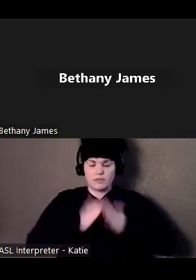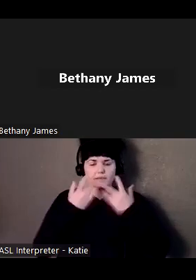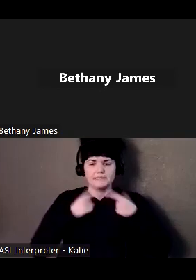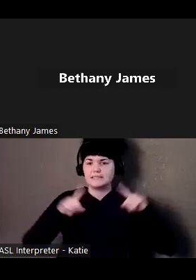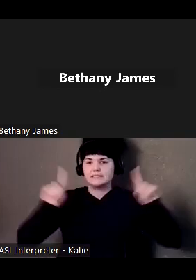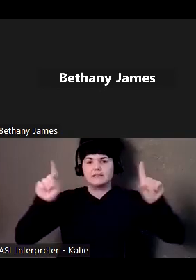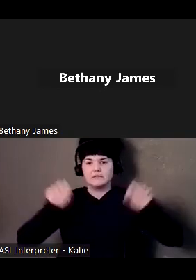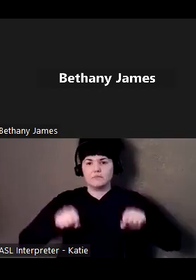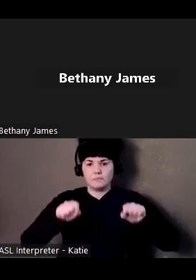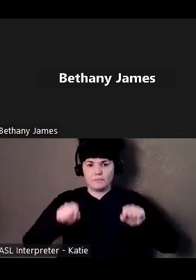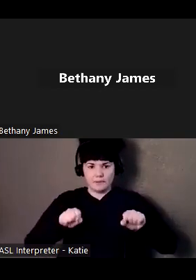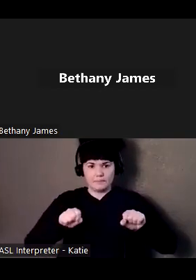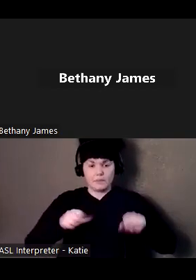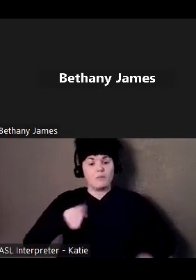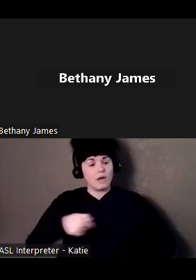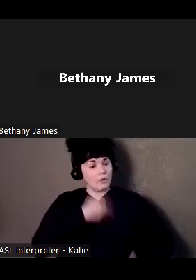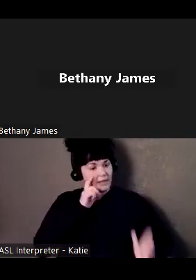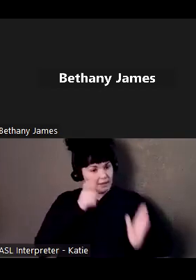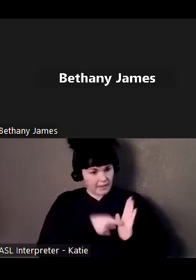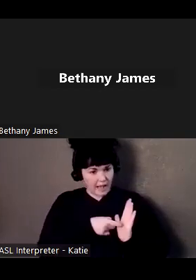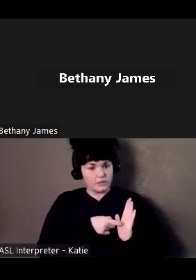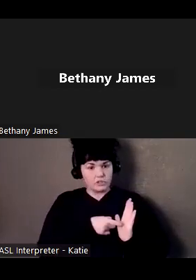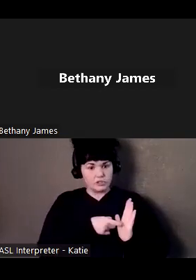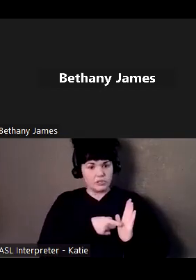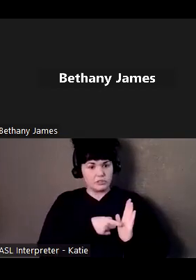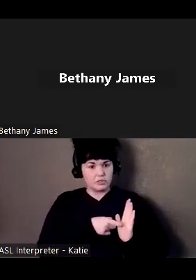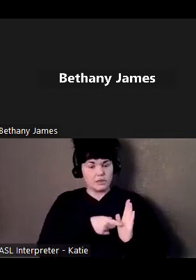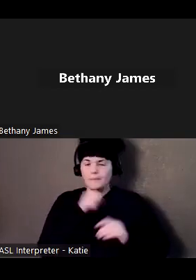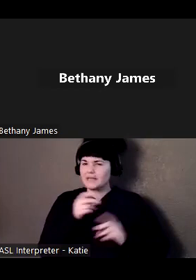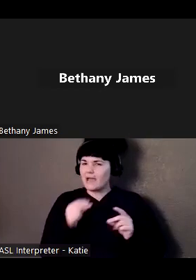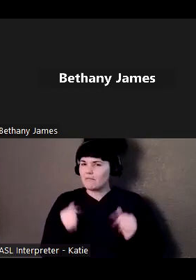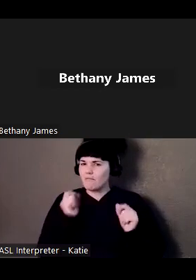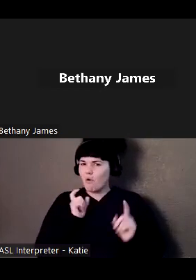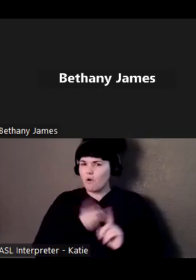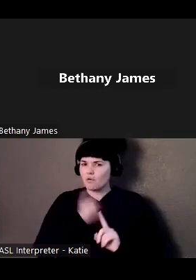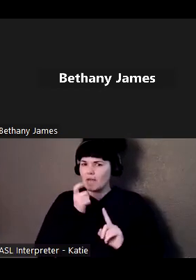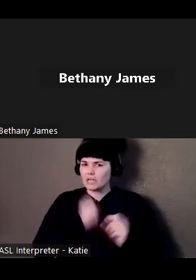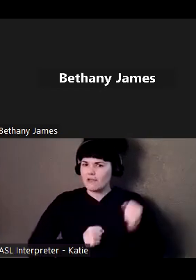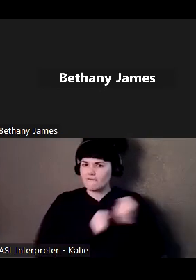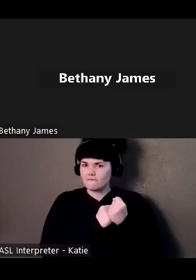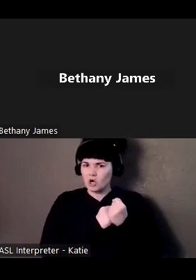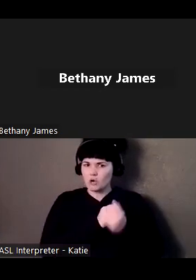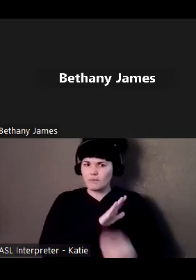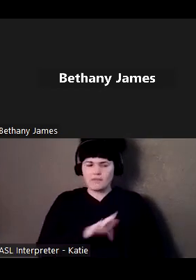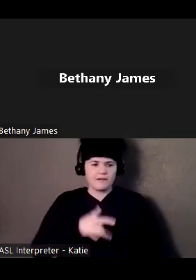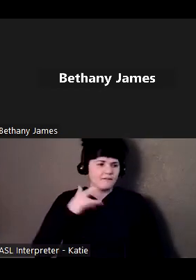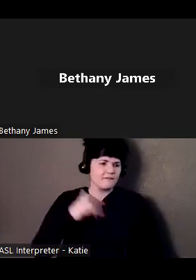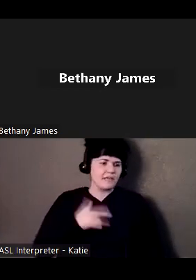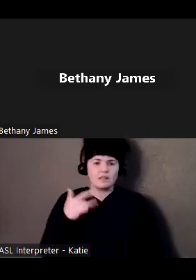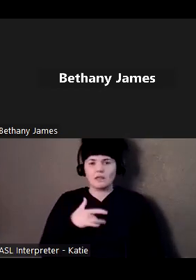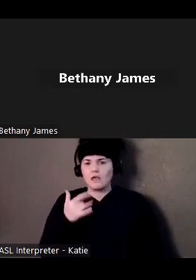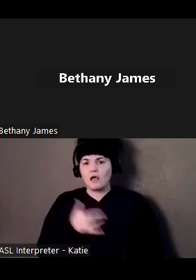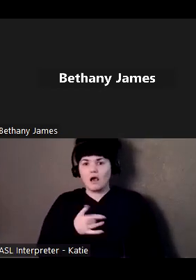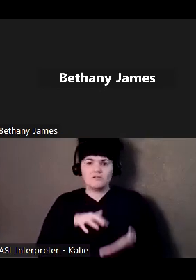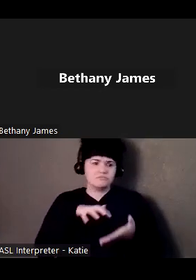acknowledging, but without automatically affirming their current sense of marginalization, limitation, and